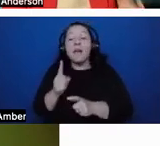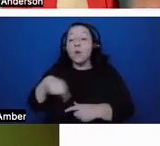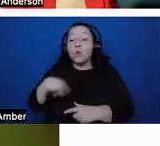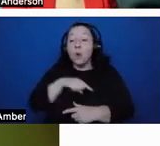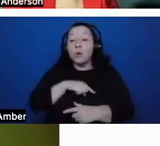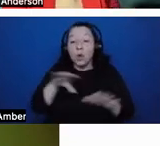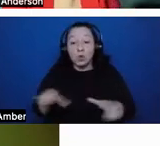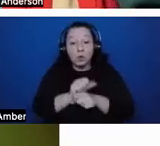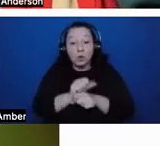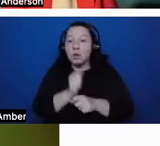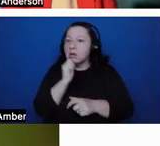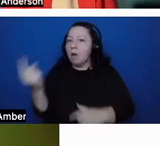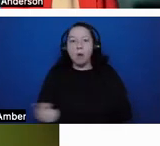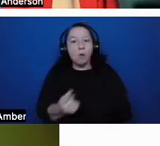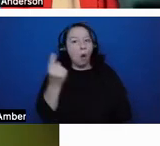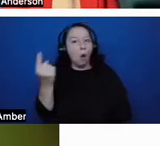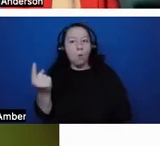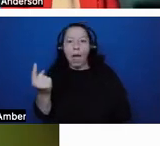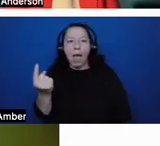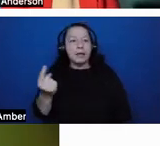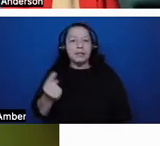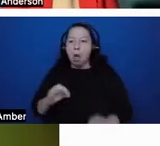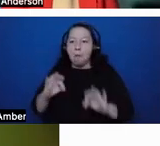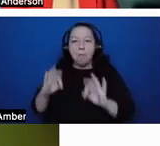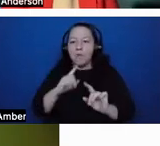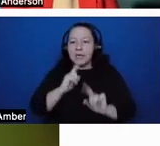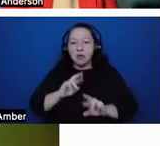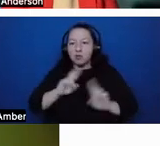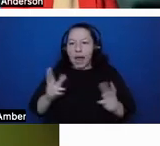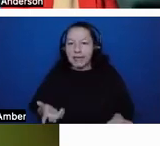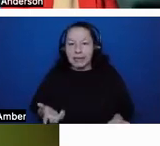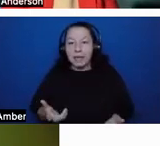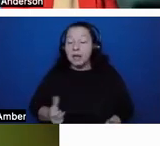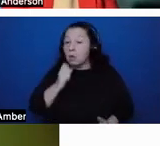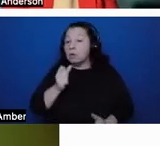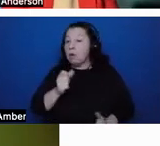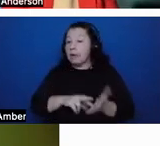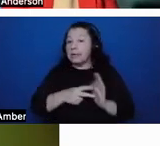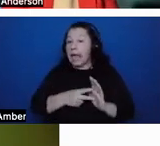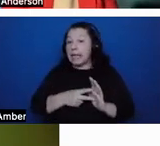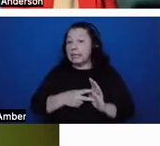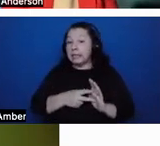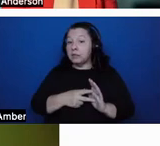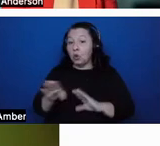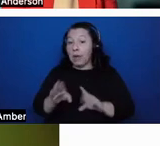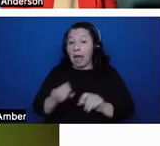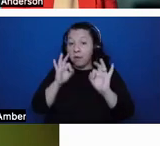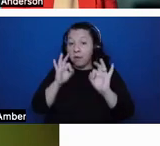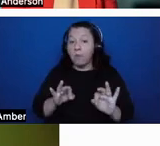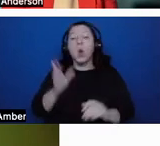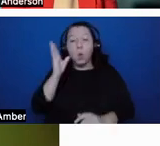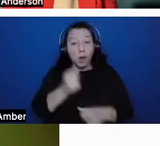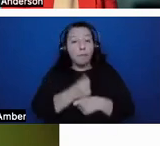have that. We're not perfect with our answers, and we're not meant to be perfect as we're doing this work. We're going to mess up. You're going to say things that